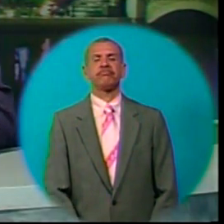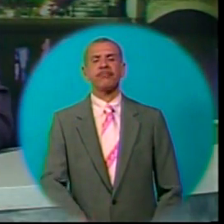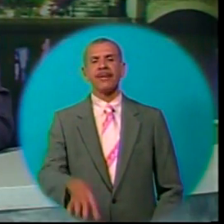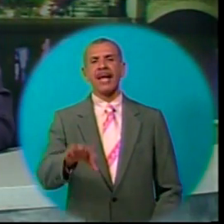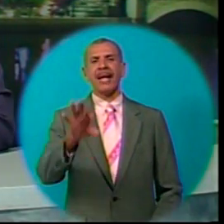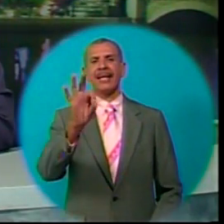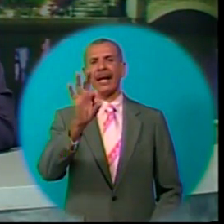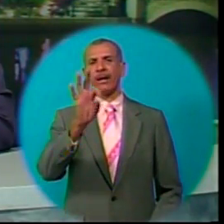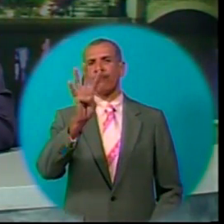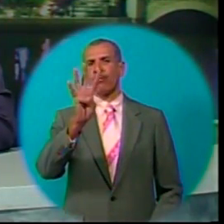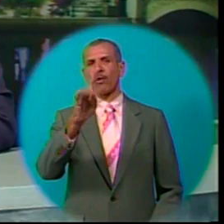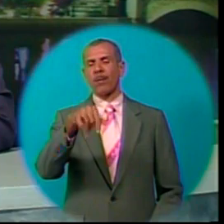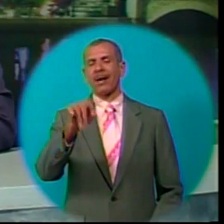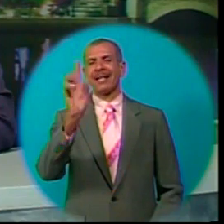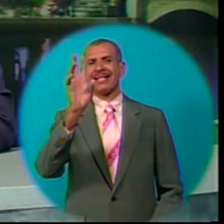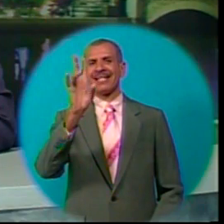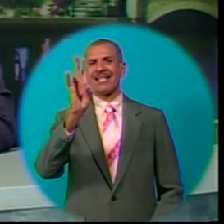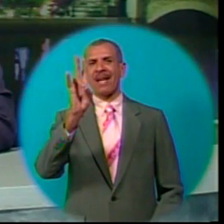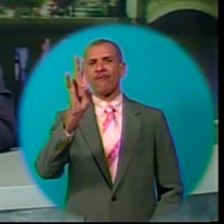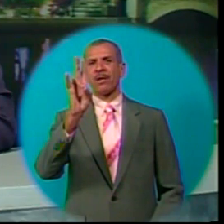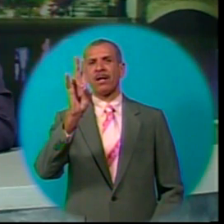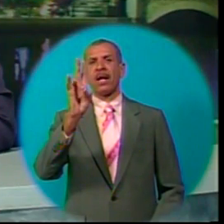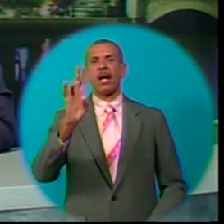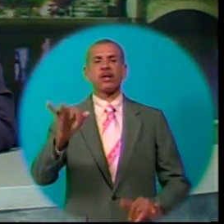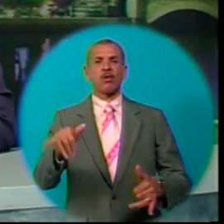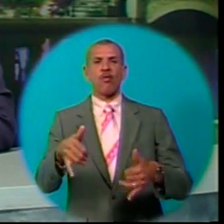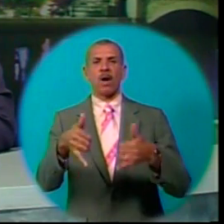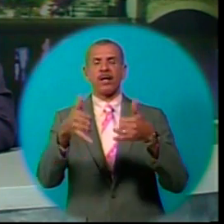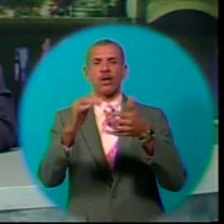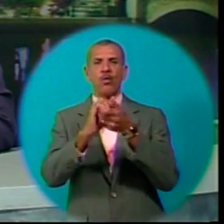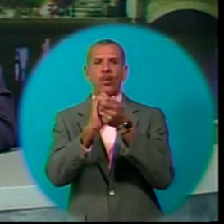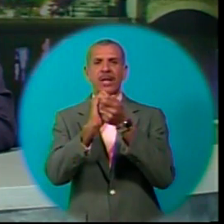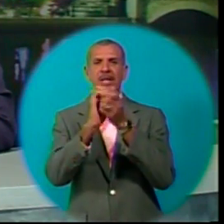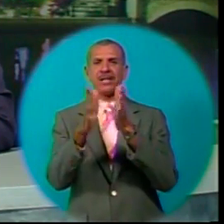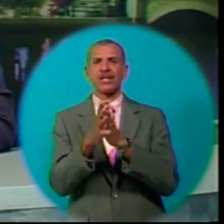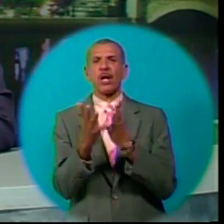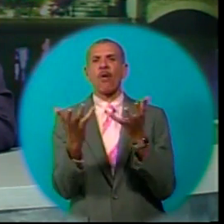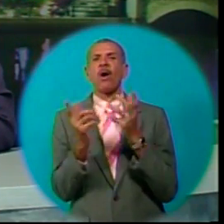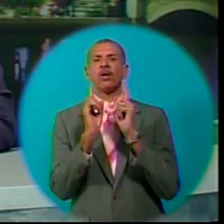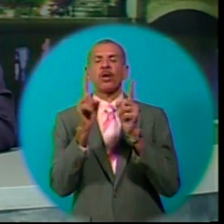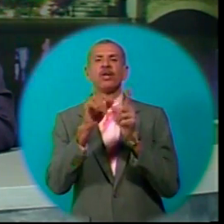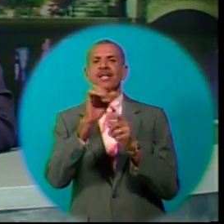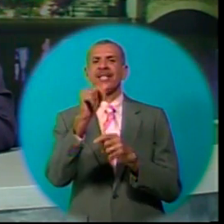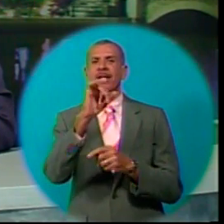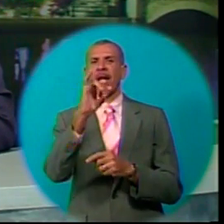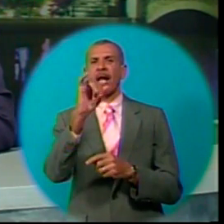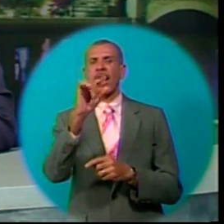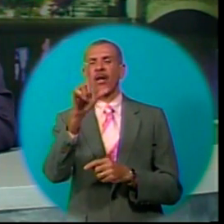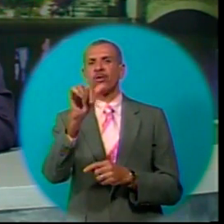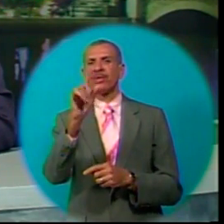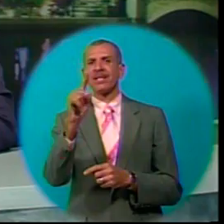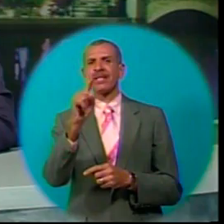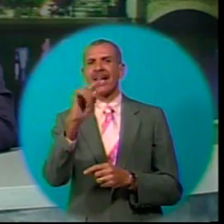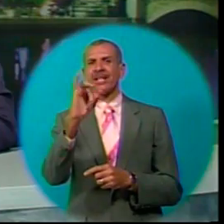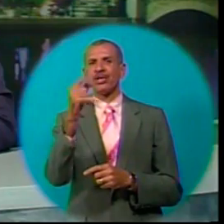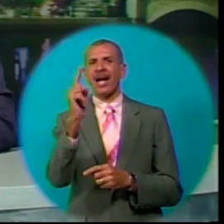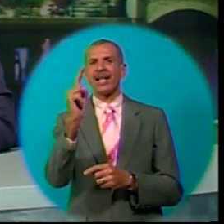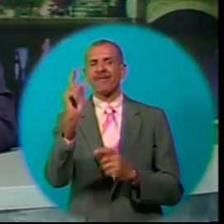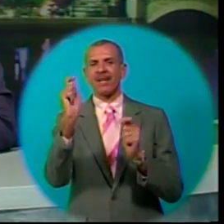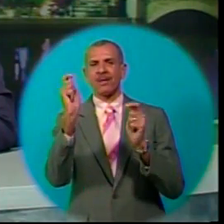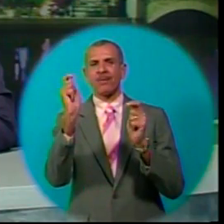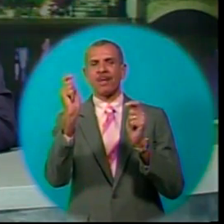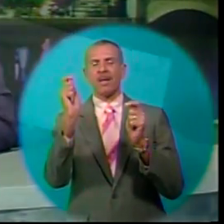Well, 94.7 has rewarded the winners of its I Want to Go to St. Lucia Jazz and Arts Festival 2015